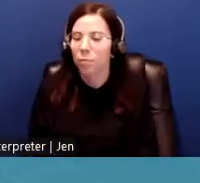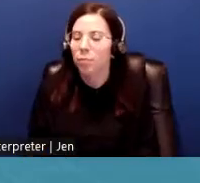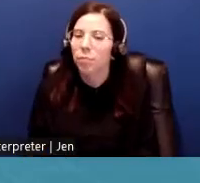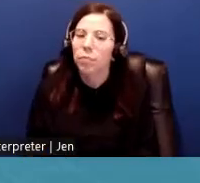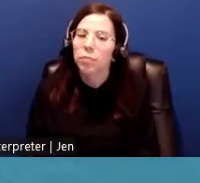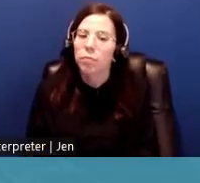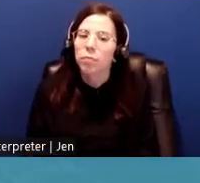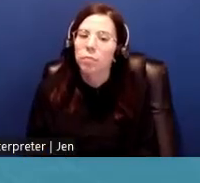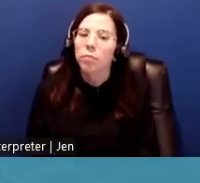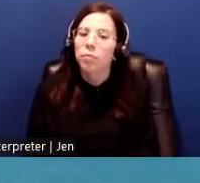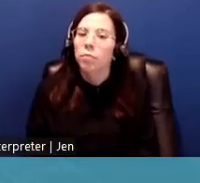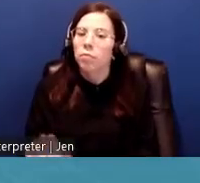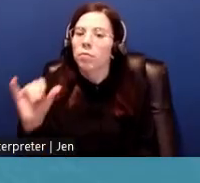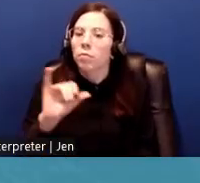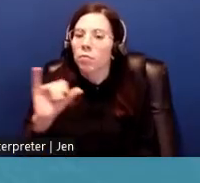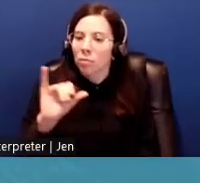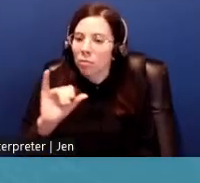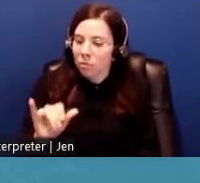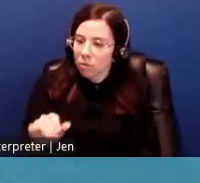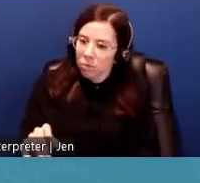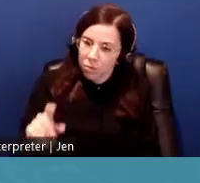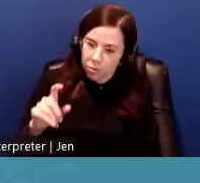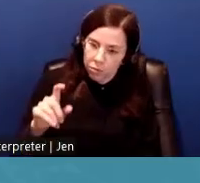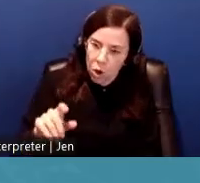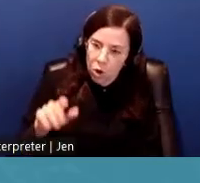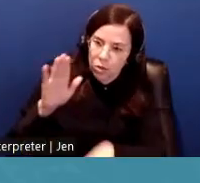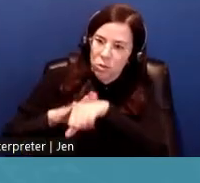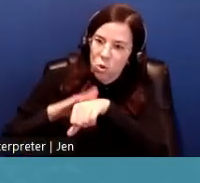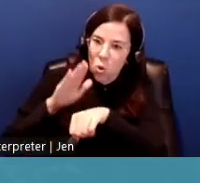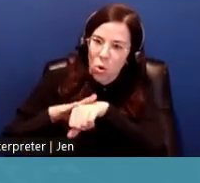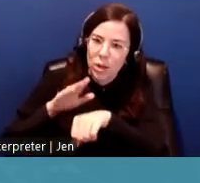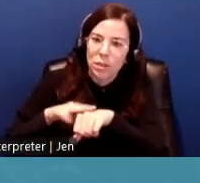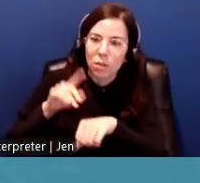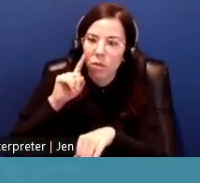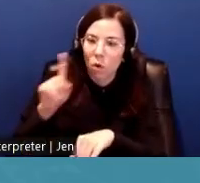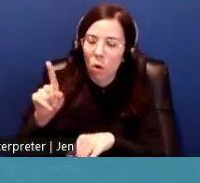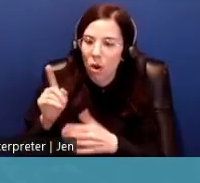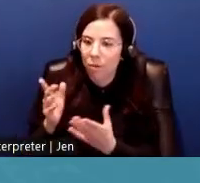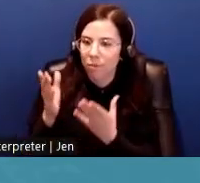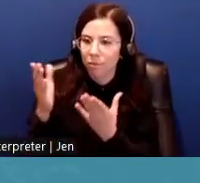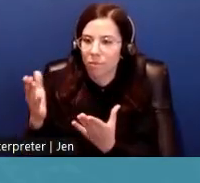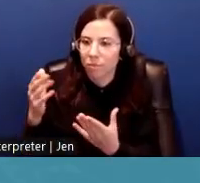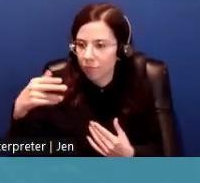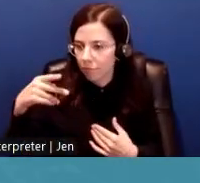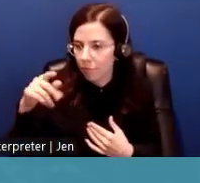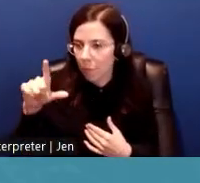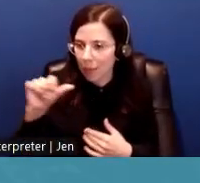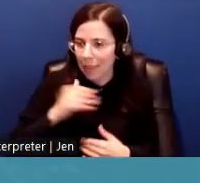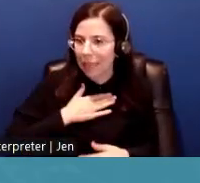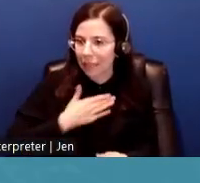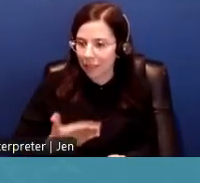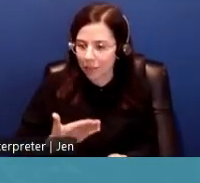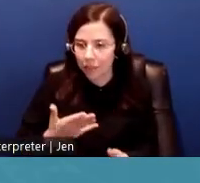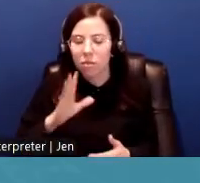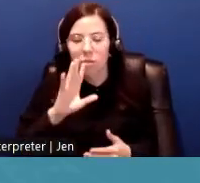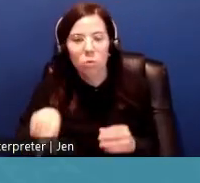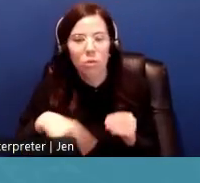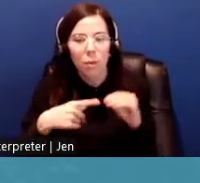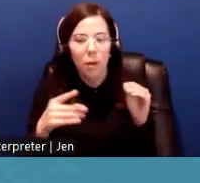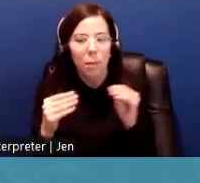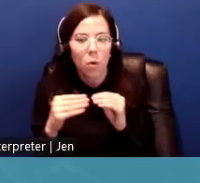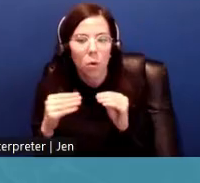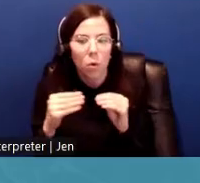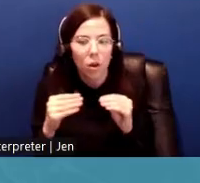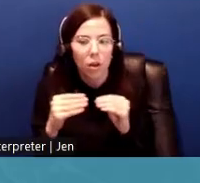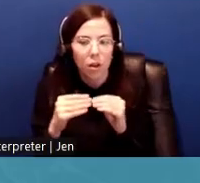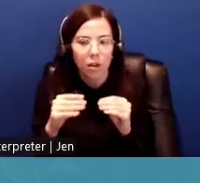there's notices of pleas and there's jury instructions and the like, and then that leads to the trial itself, which we'll talk a little bit about when we get to